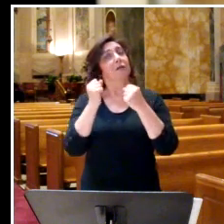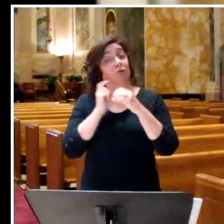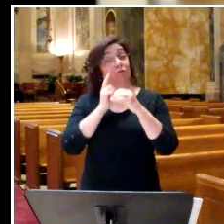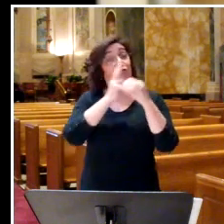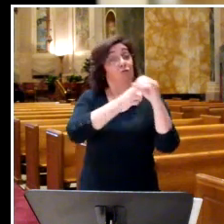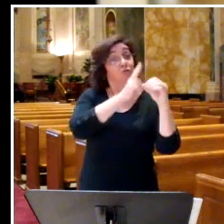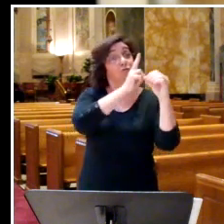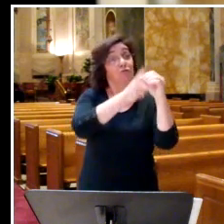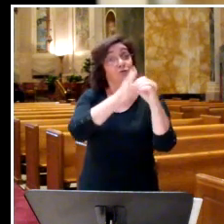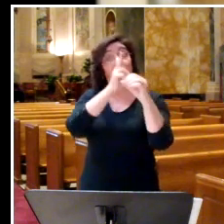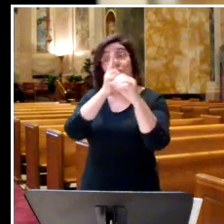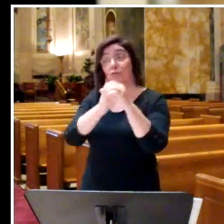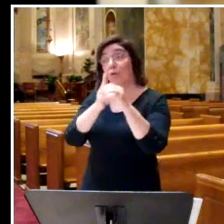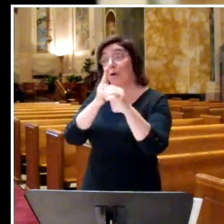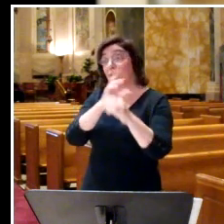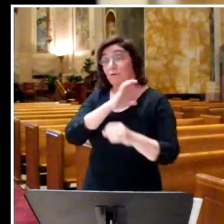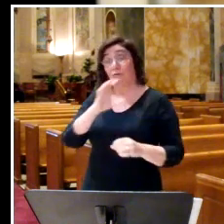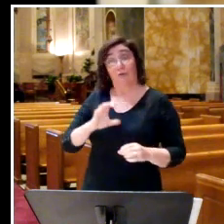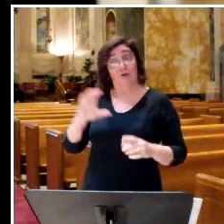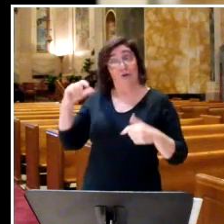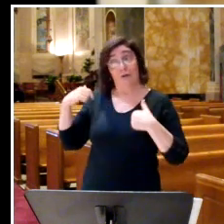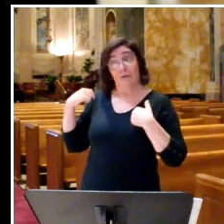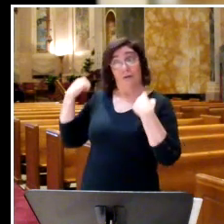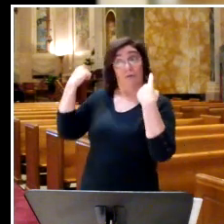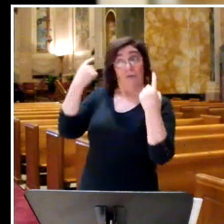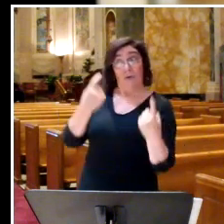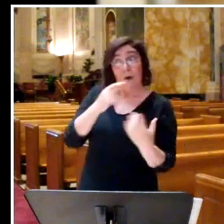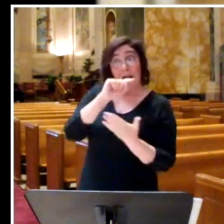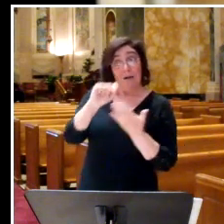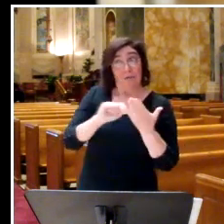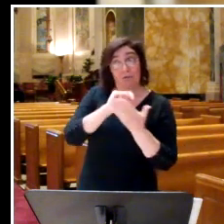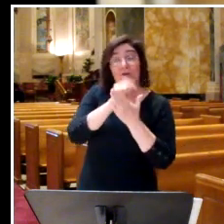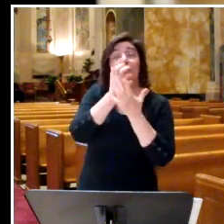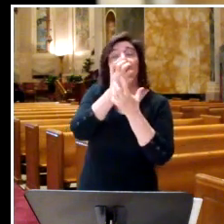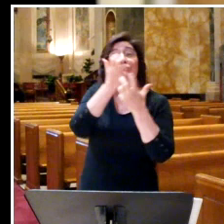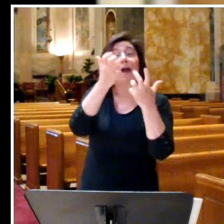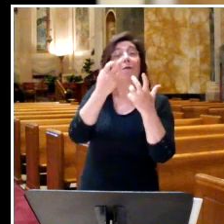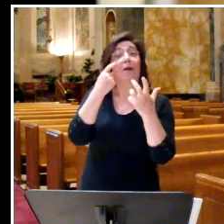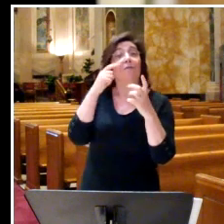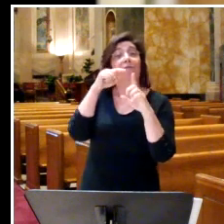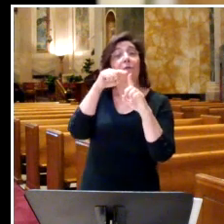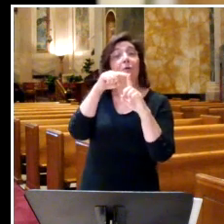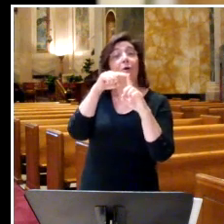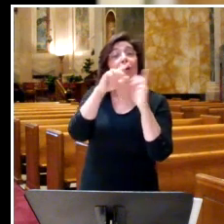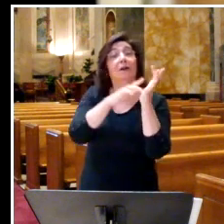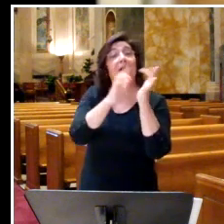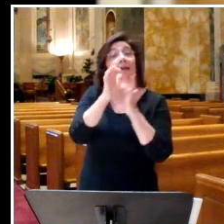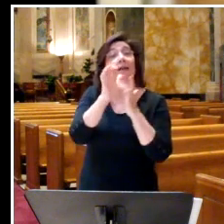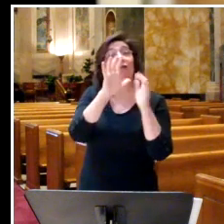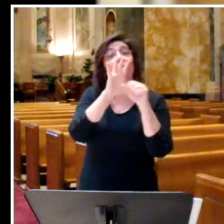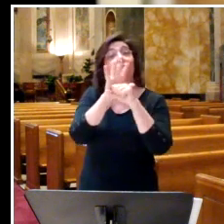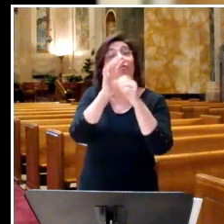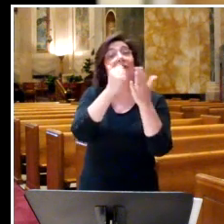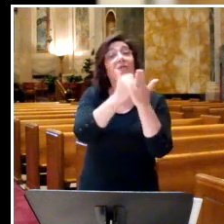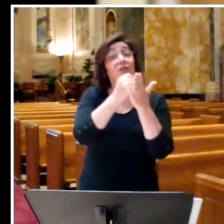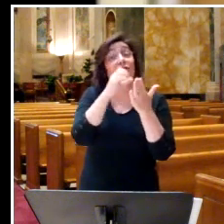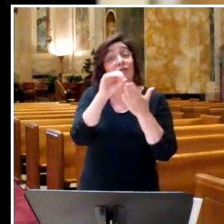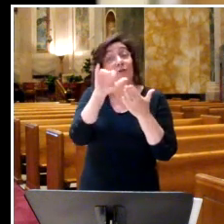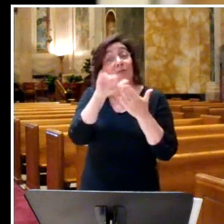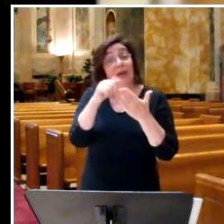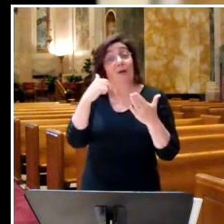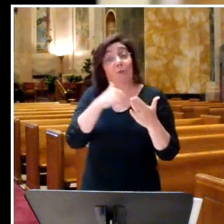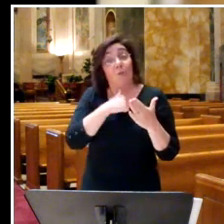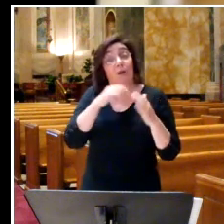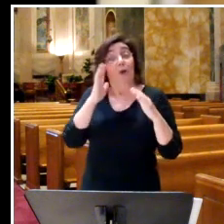of Christians throughout the ages in shouting for his crucifixion, so that we might